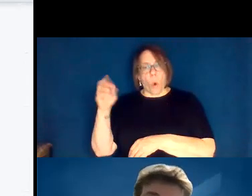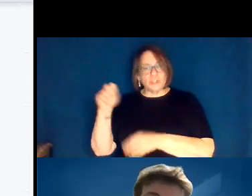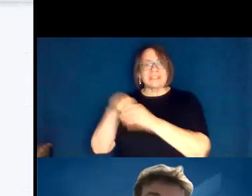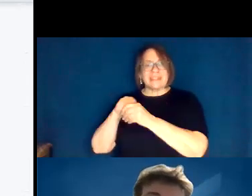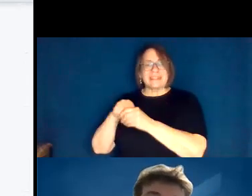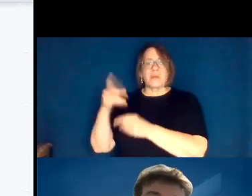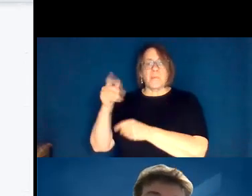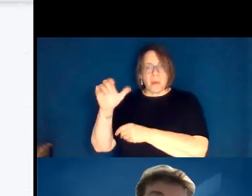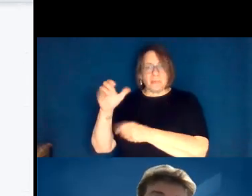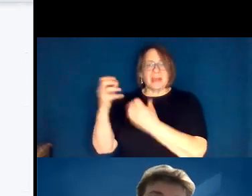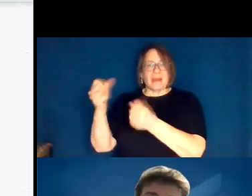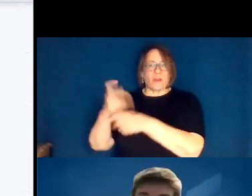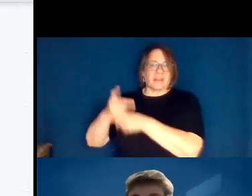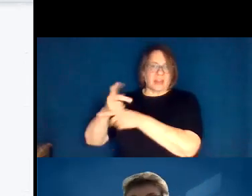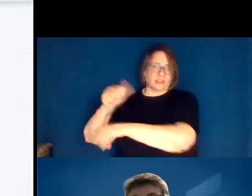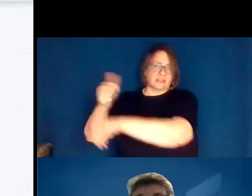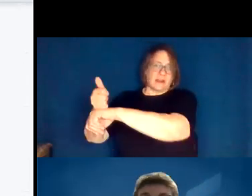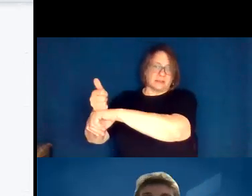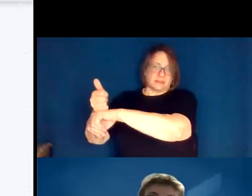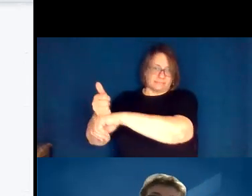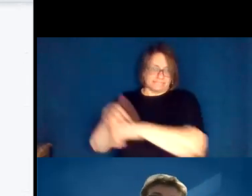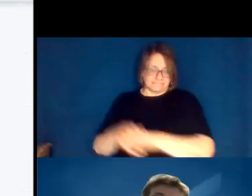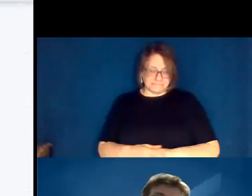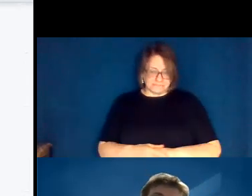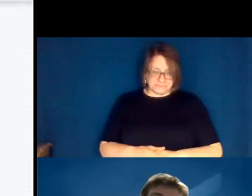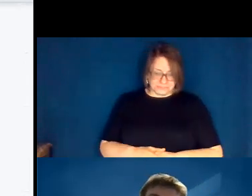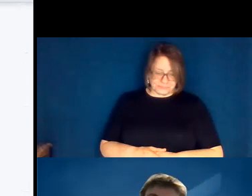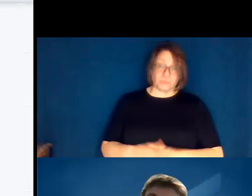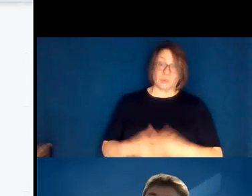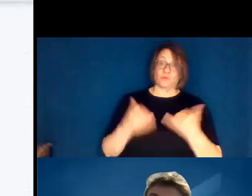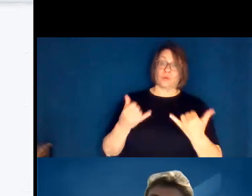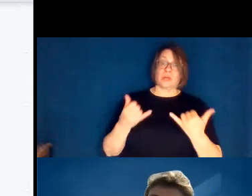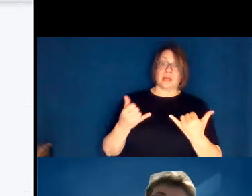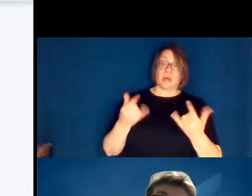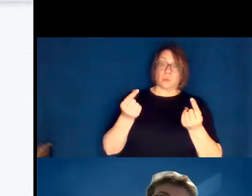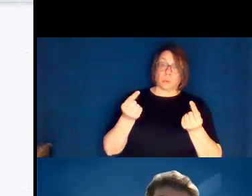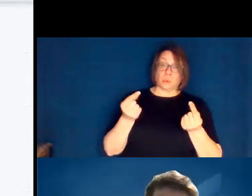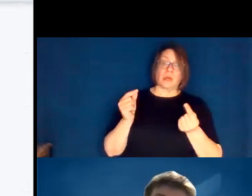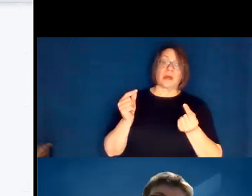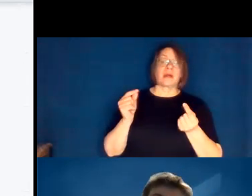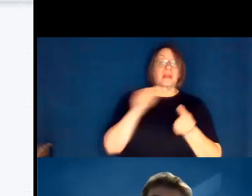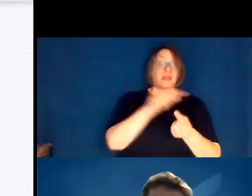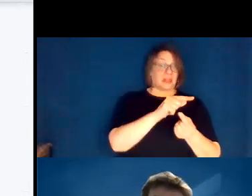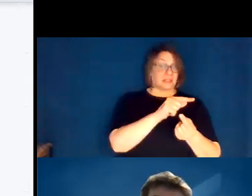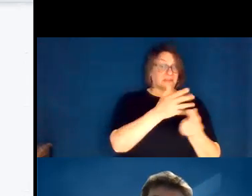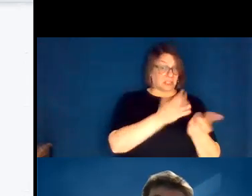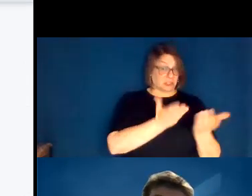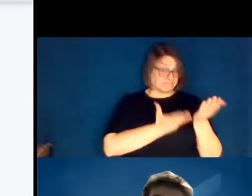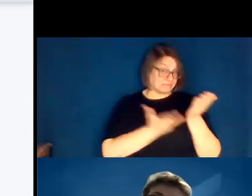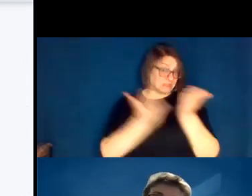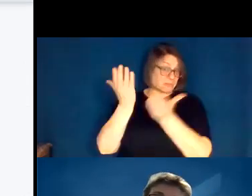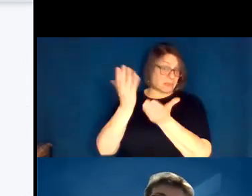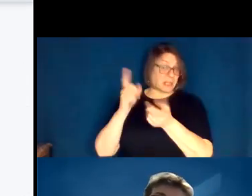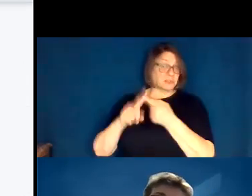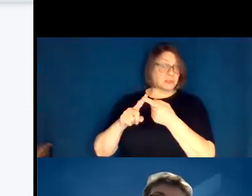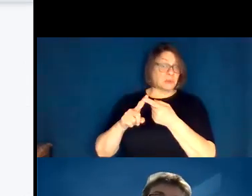settings. So what we're working on now is this has been submitted to